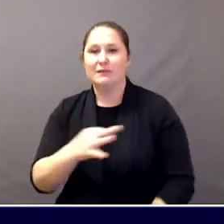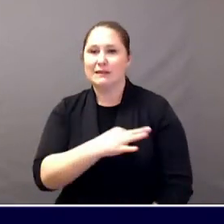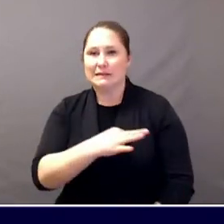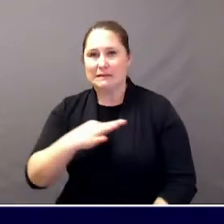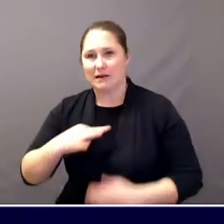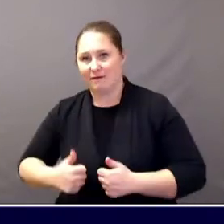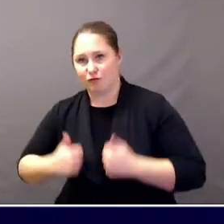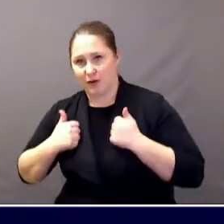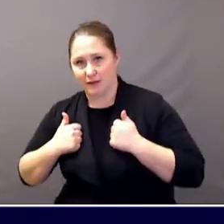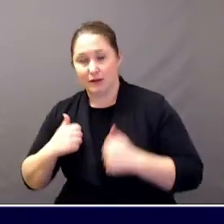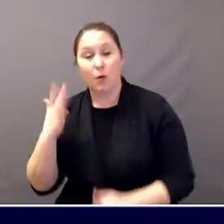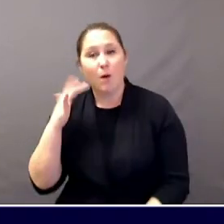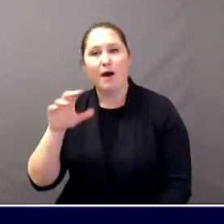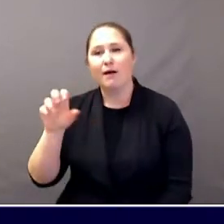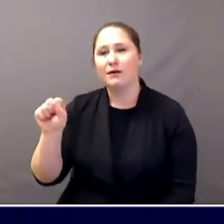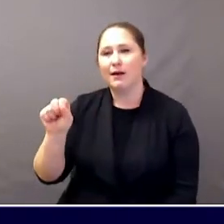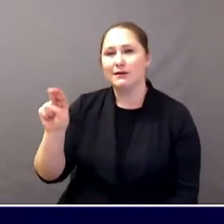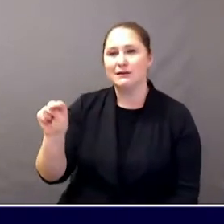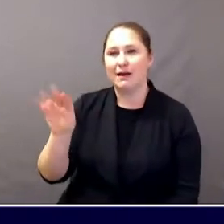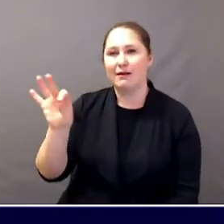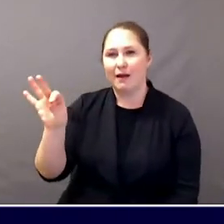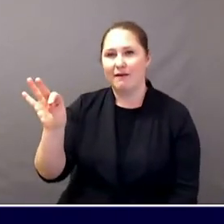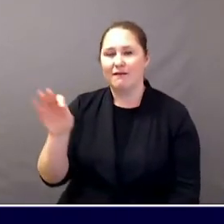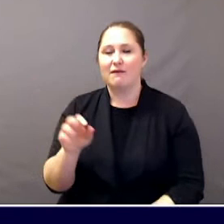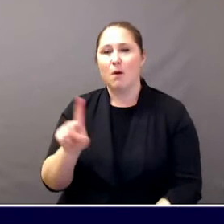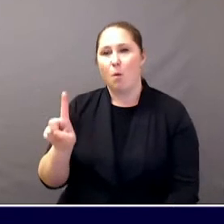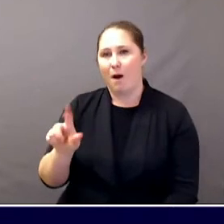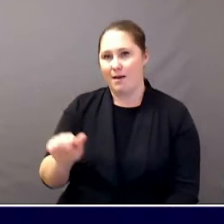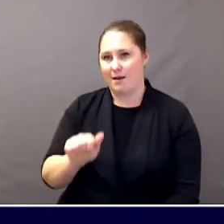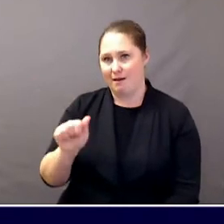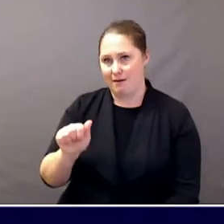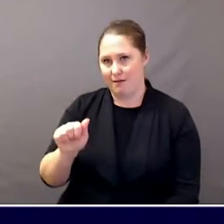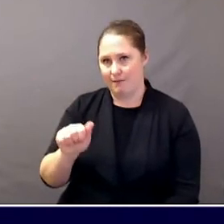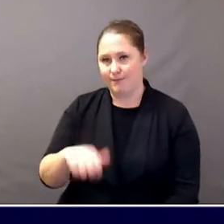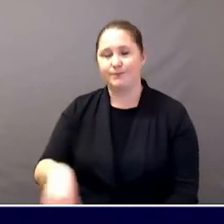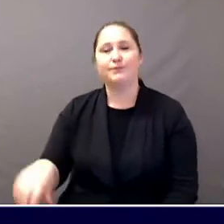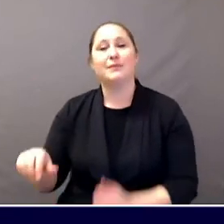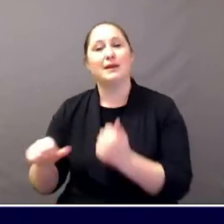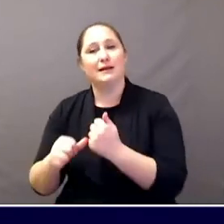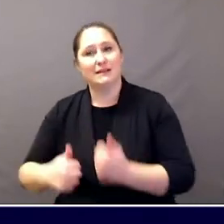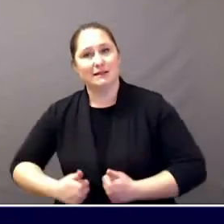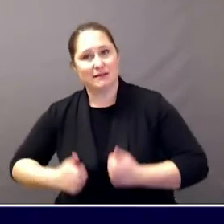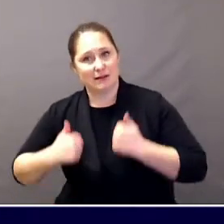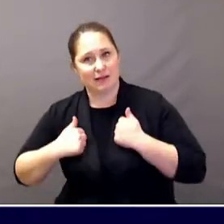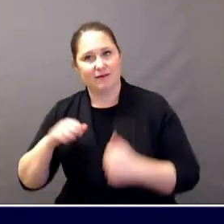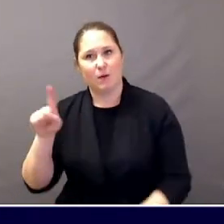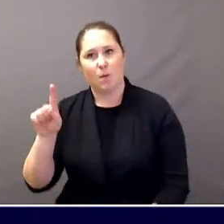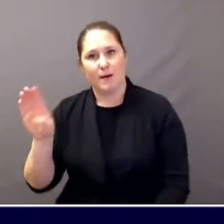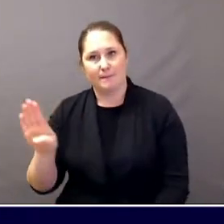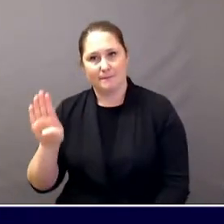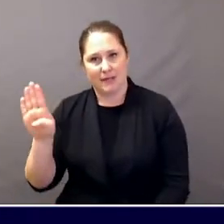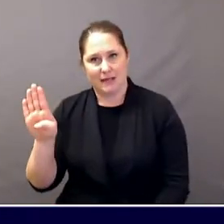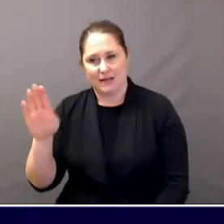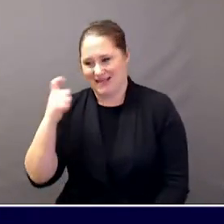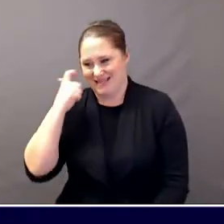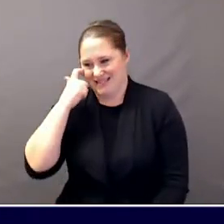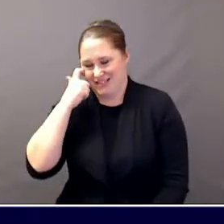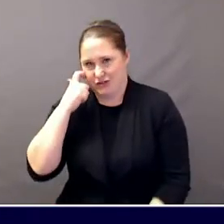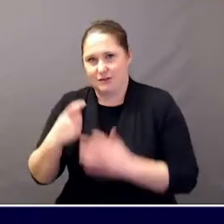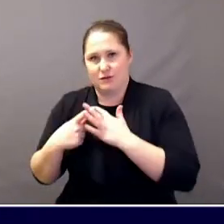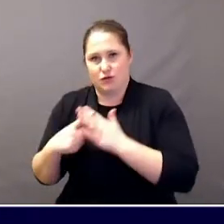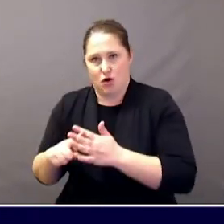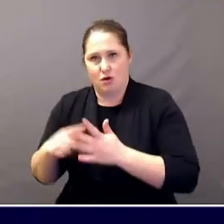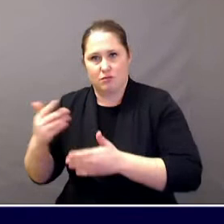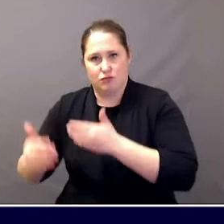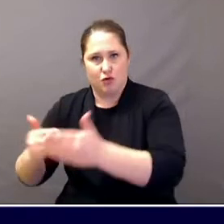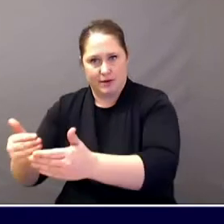the Part A that was activated first, and the assisted living constituted Part B, which was activated second.